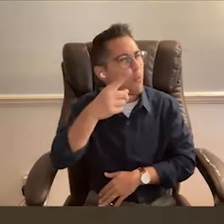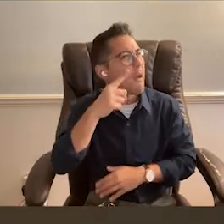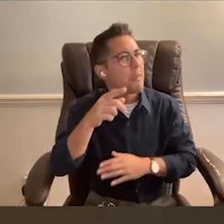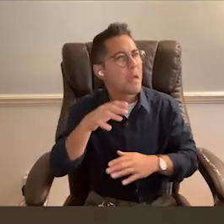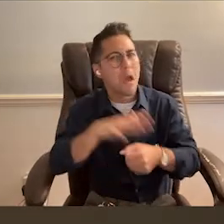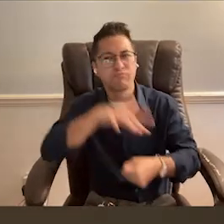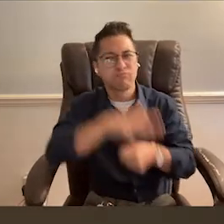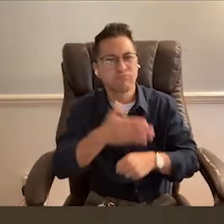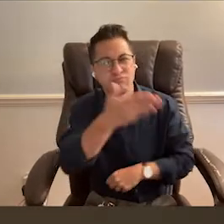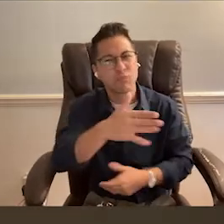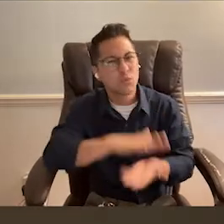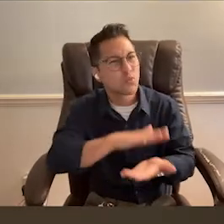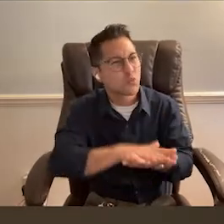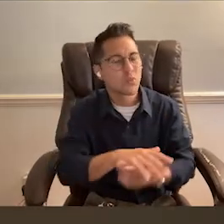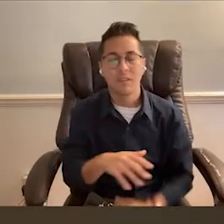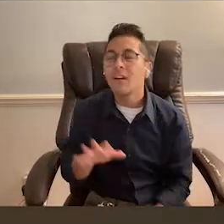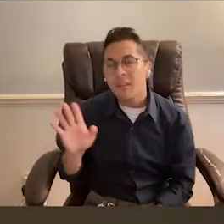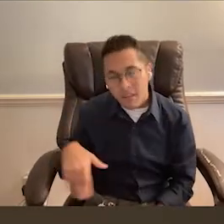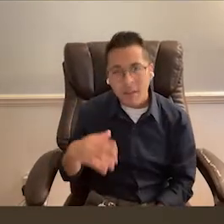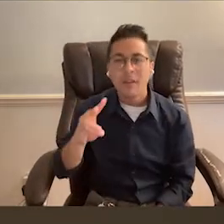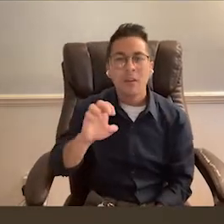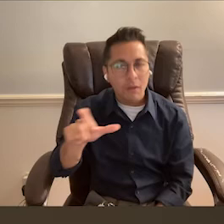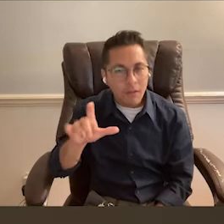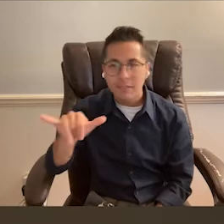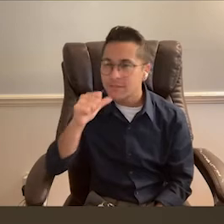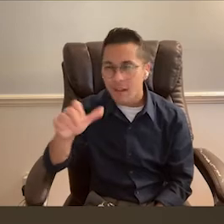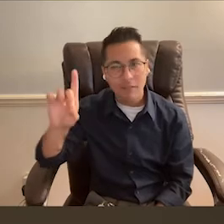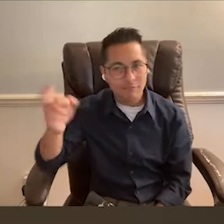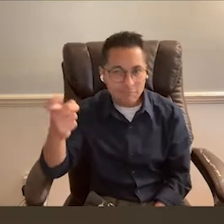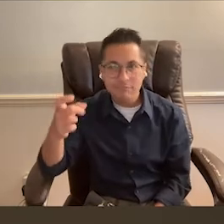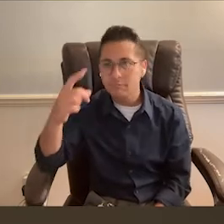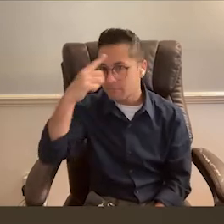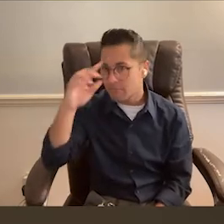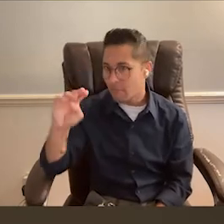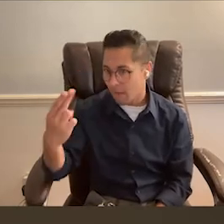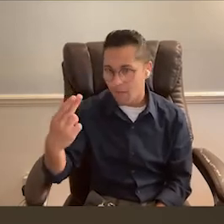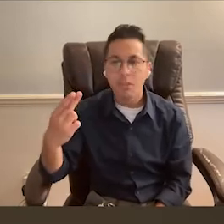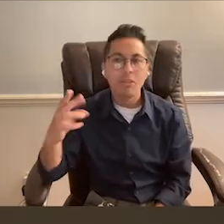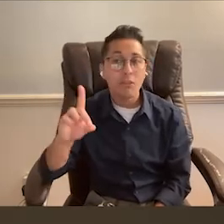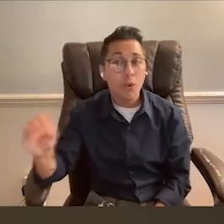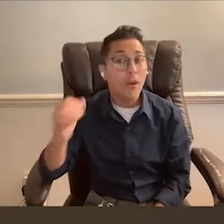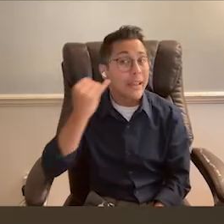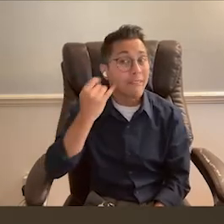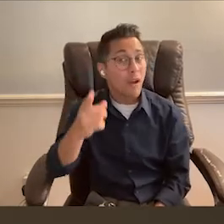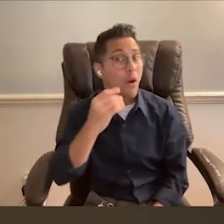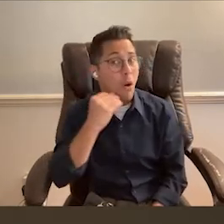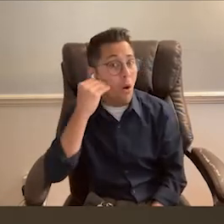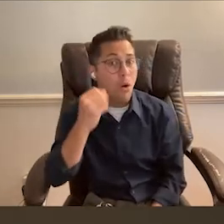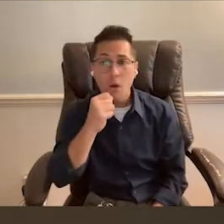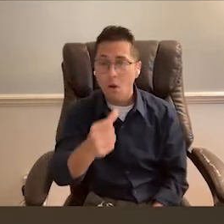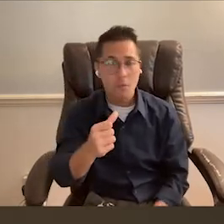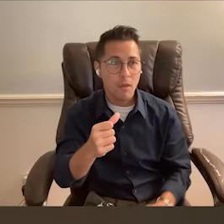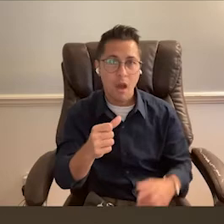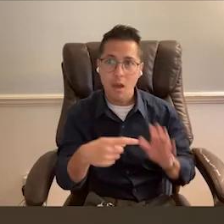says, hey, they don't act this way at home, I don't know why they're acting this way at school. Well, that's not a diagnosable